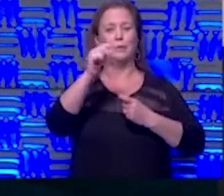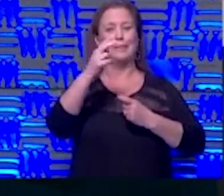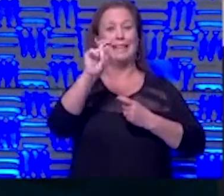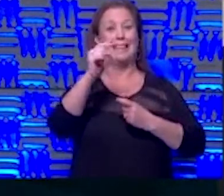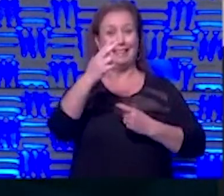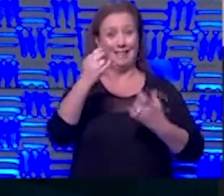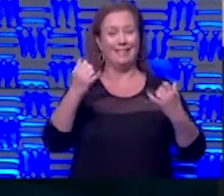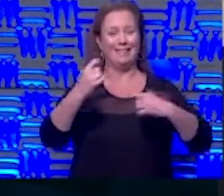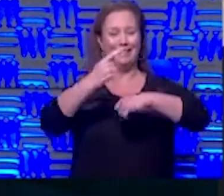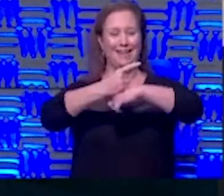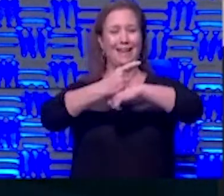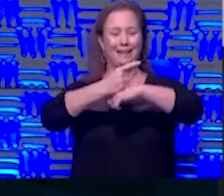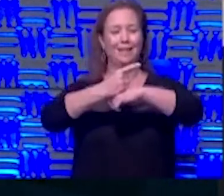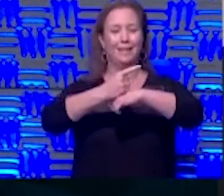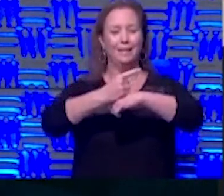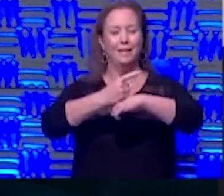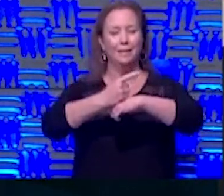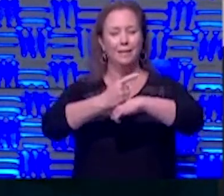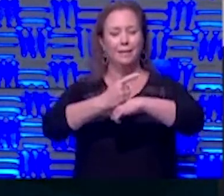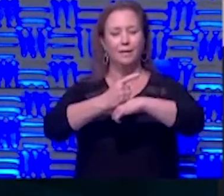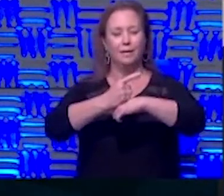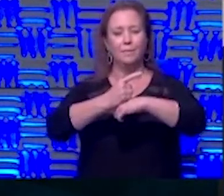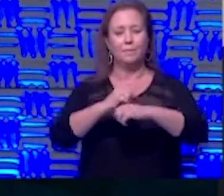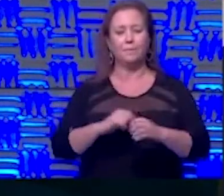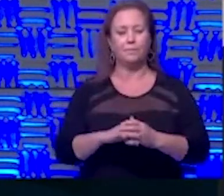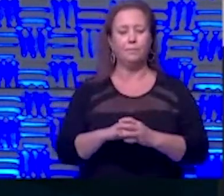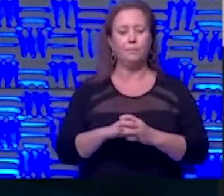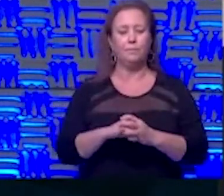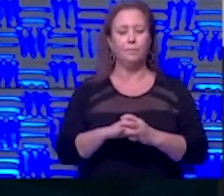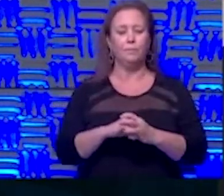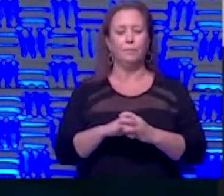There's been a number of